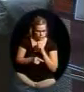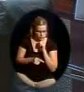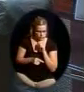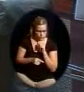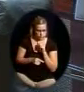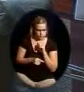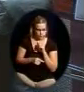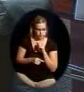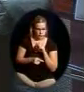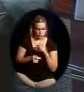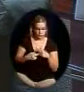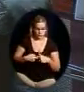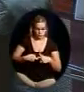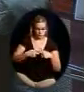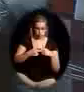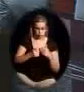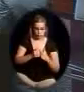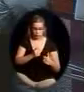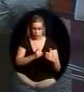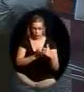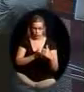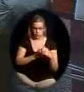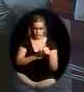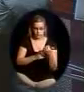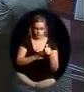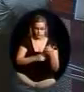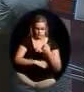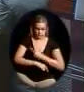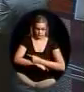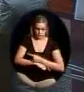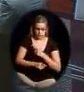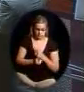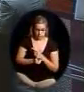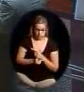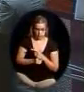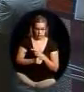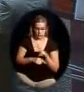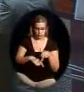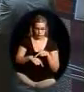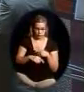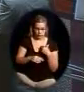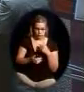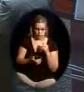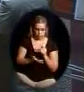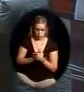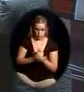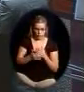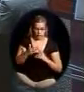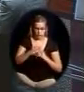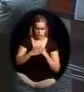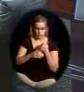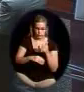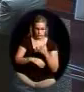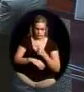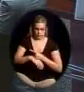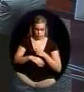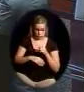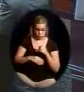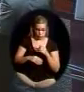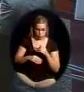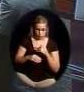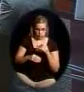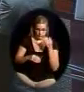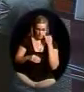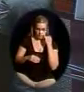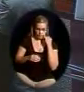so suspensions beyond 10 days because the principals have the authority up to 10 days suspension, but this would be when a student would